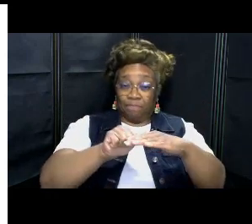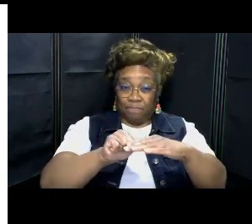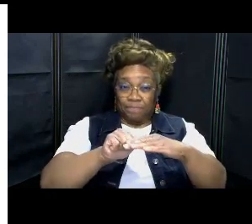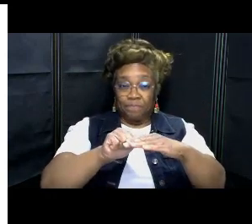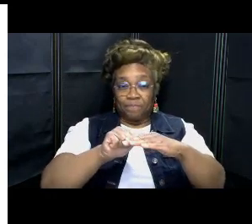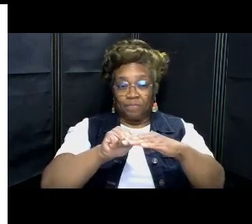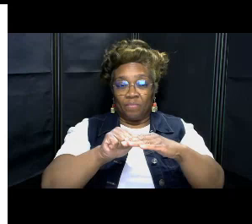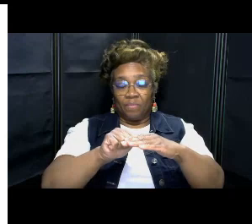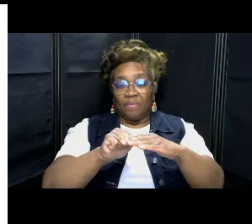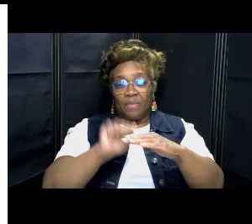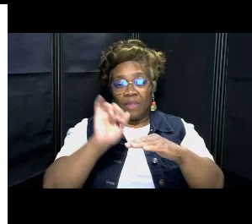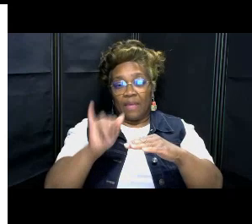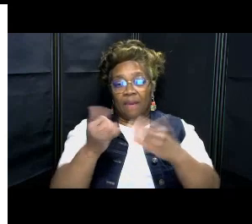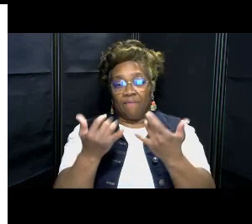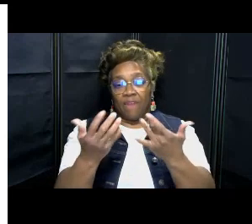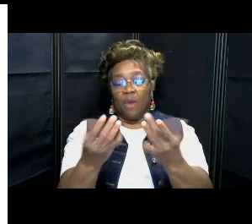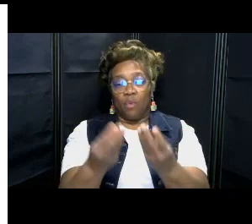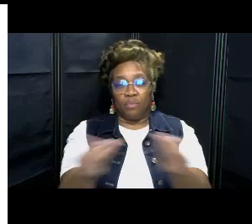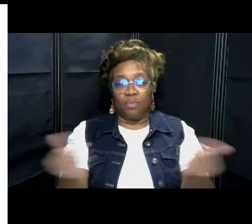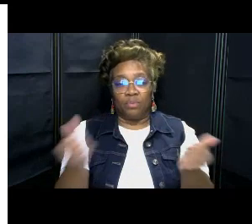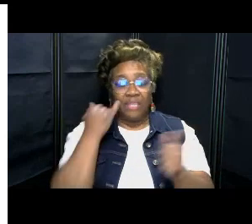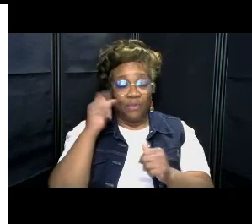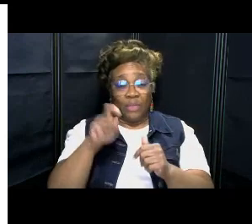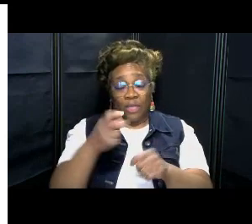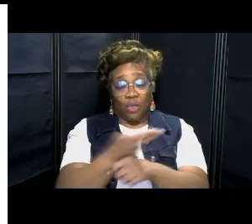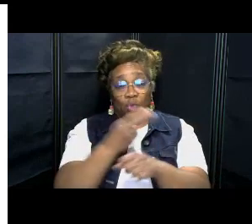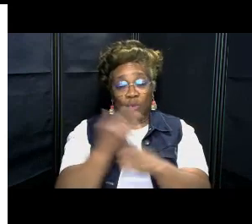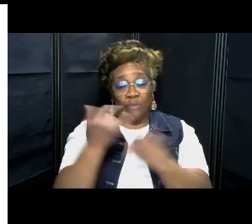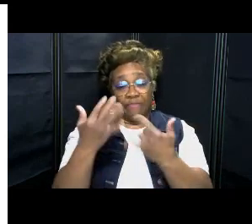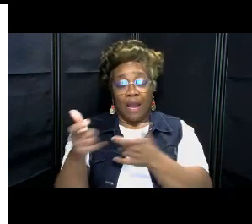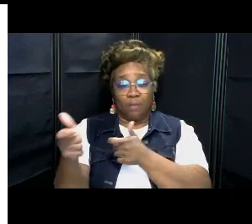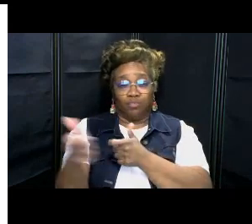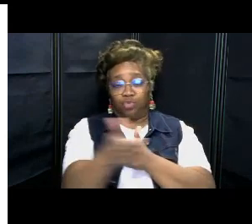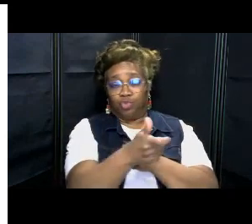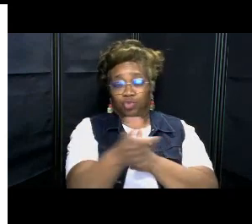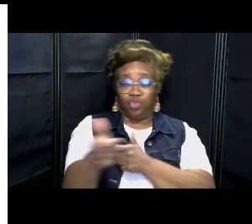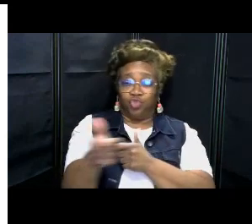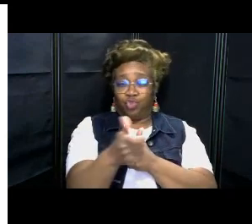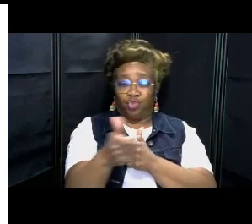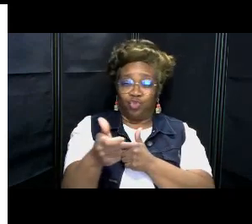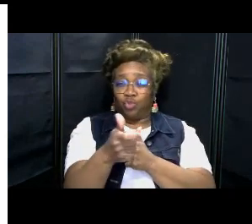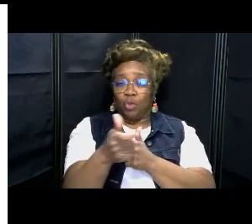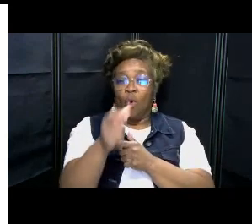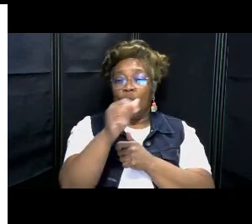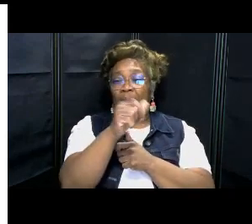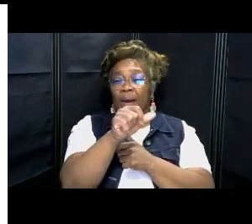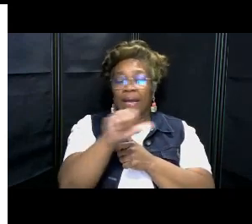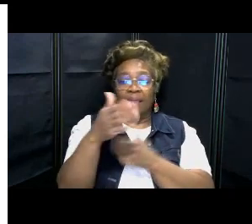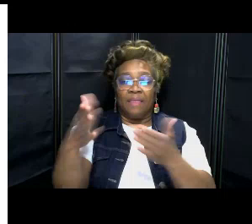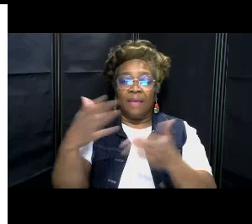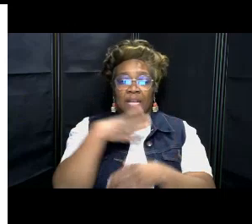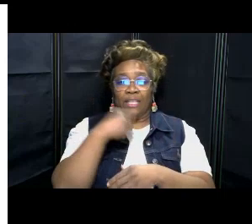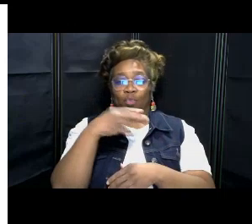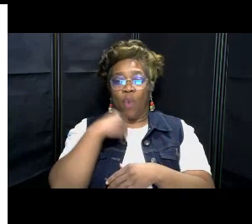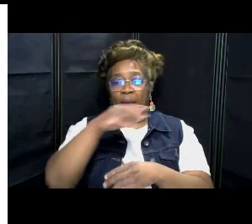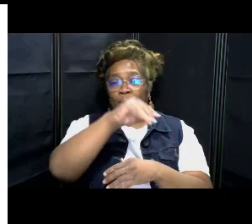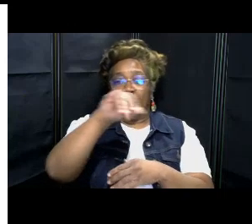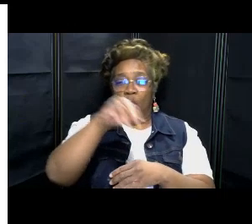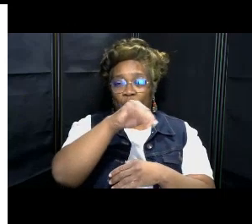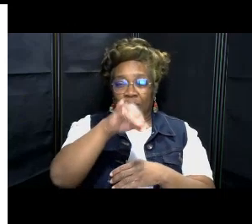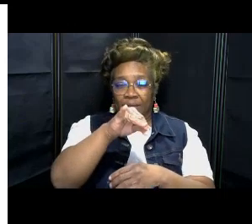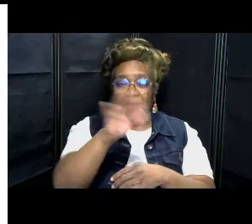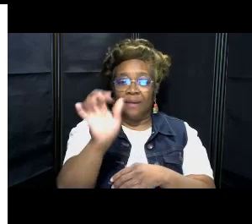use a fire extinguisher, or you can use anything that's white, powder, and floury. And what do I mean by that? Grab that